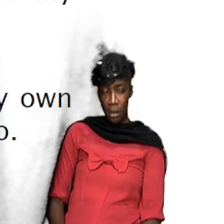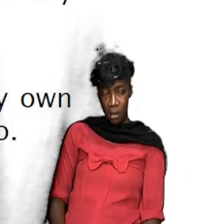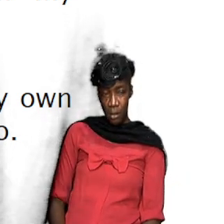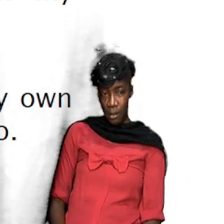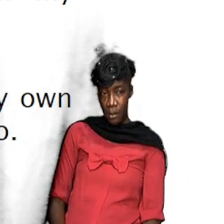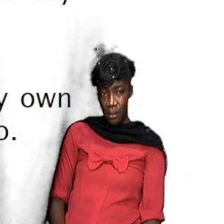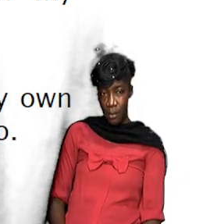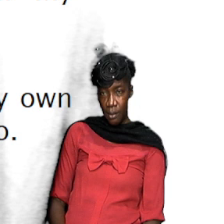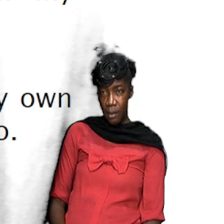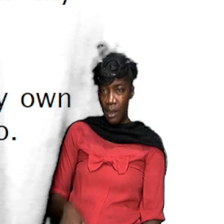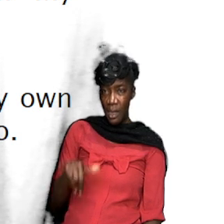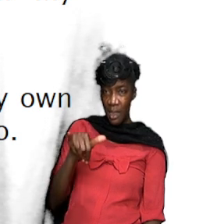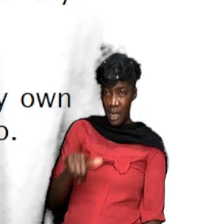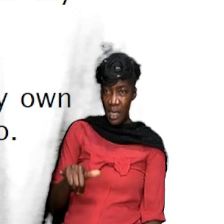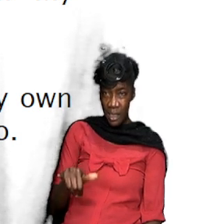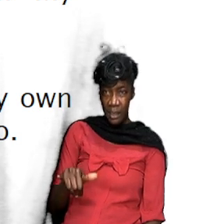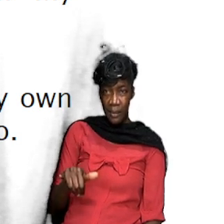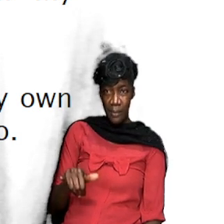that